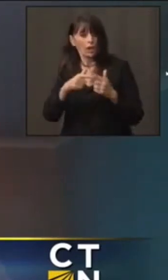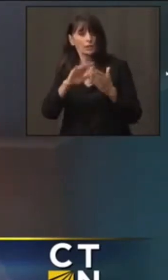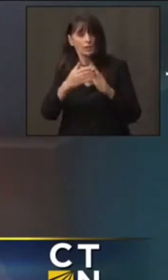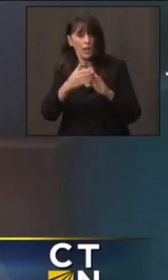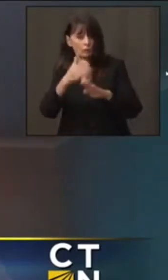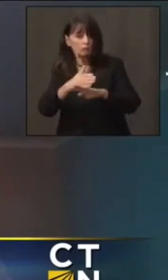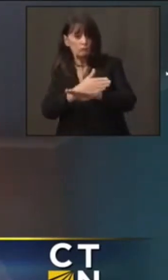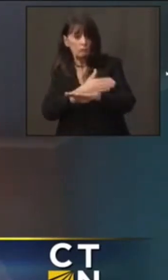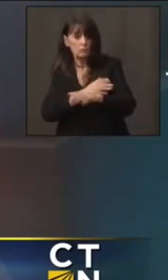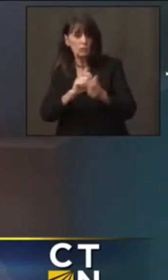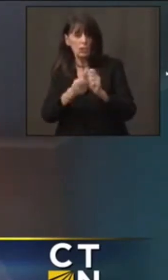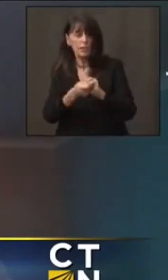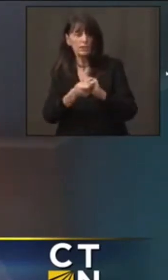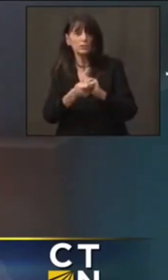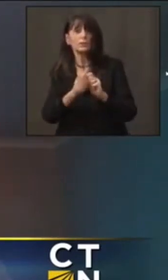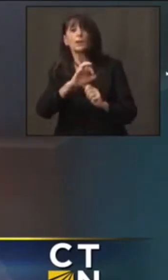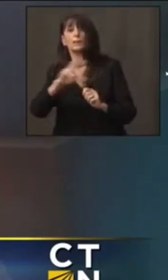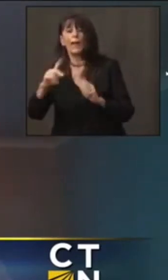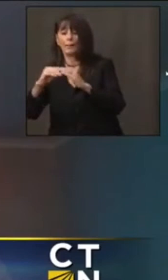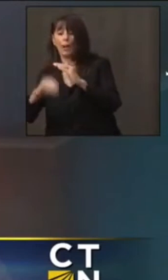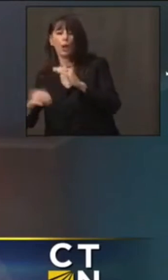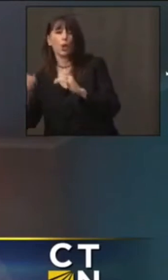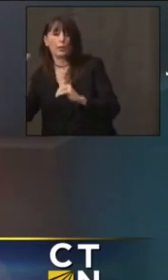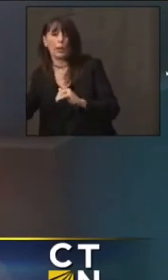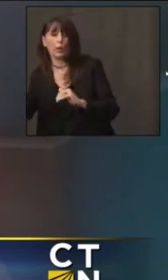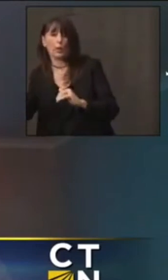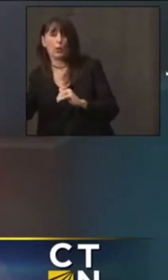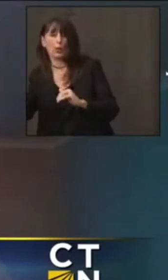your area and get back below the yellow level.